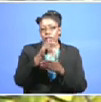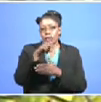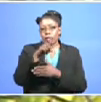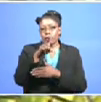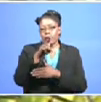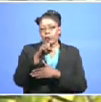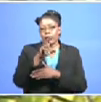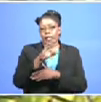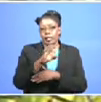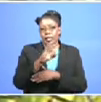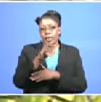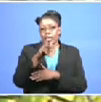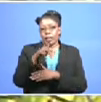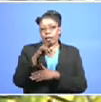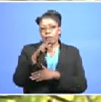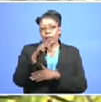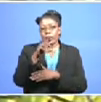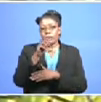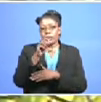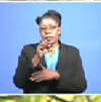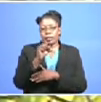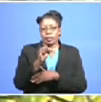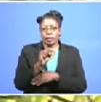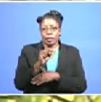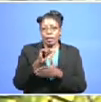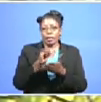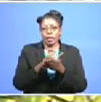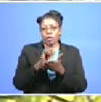pipe. That's a grand total of